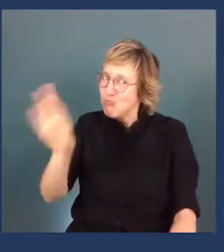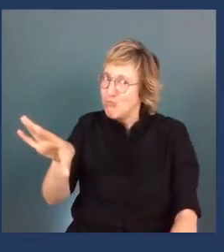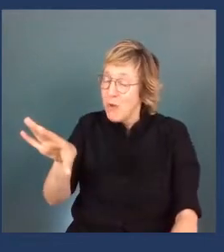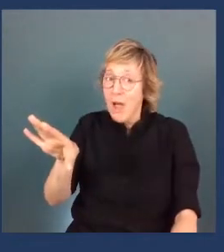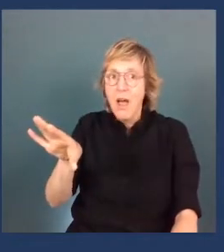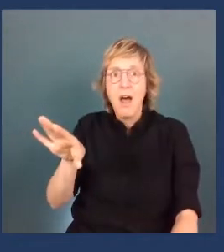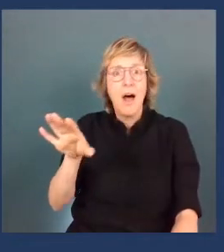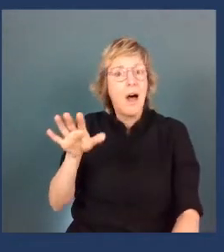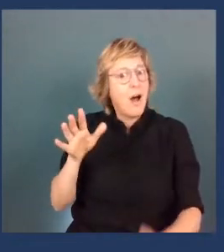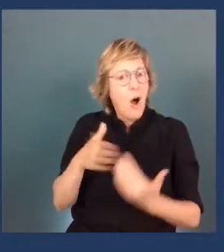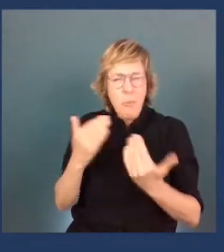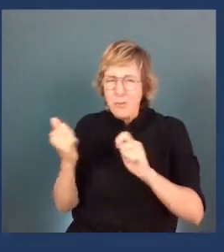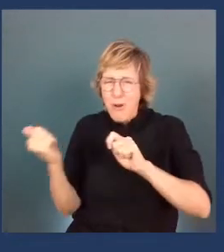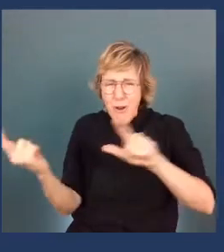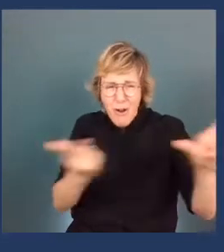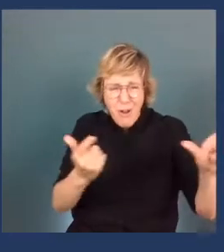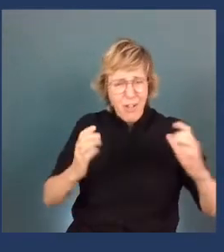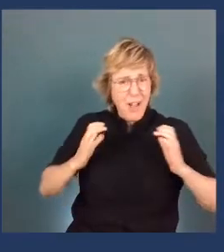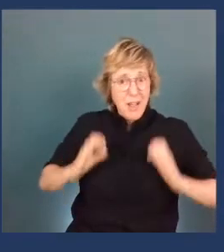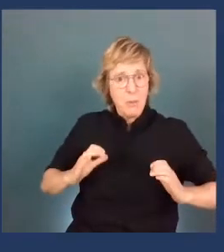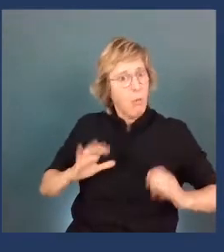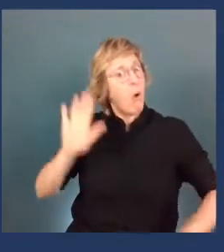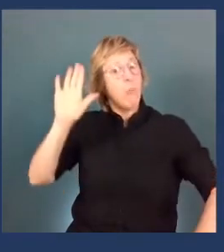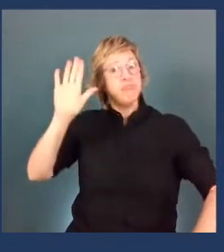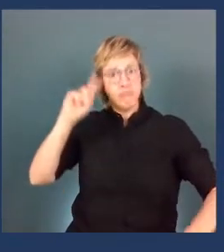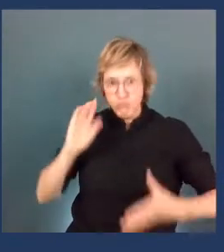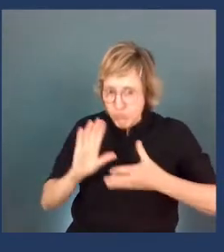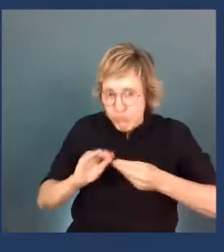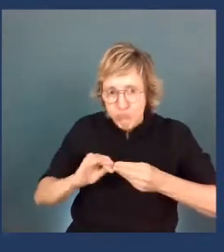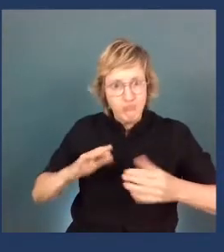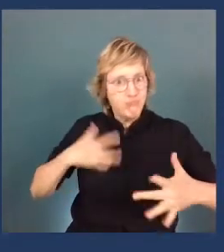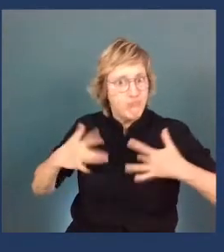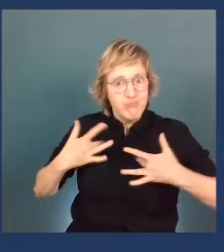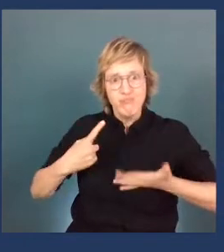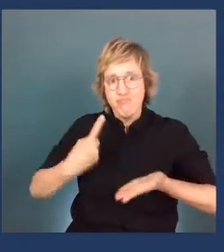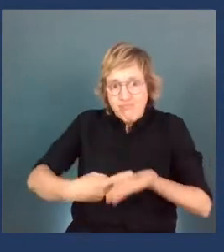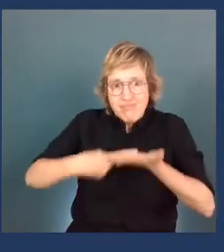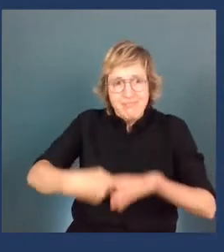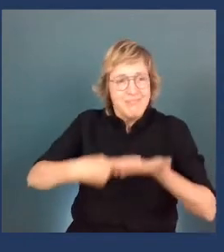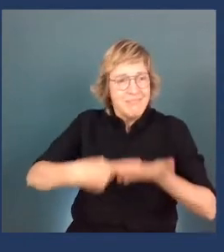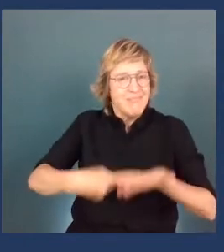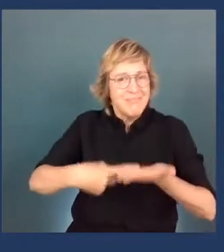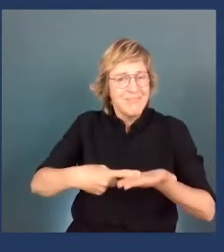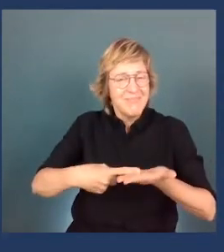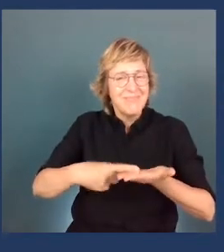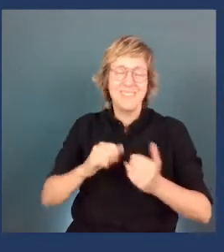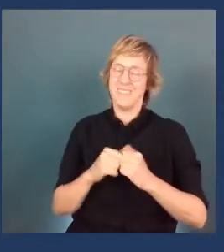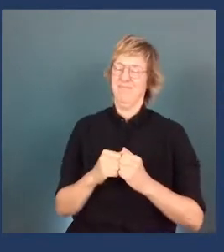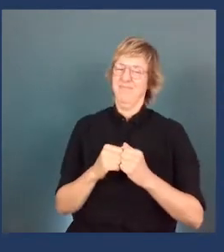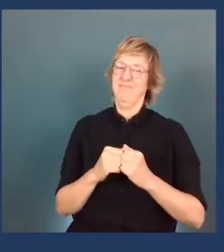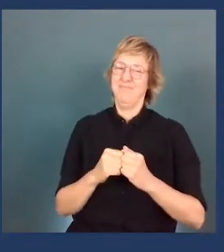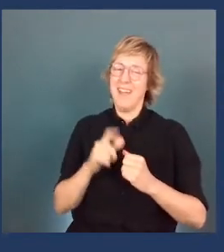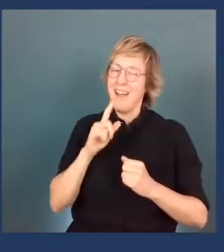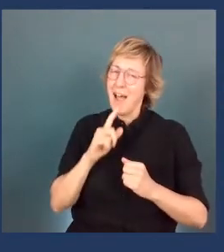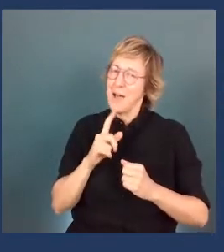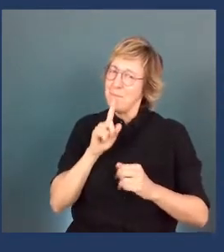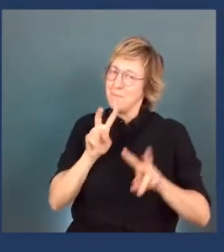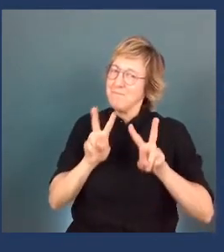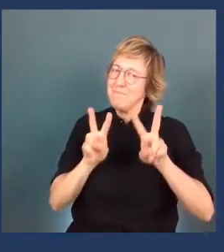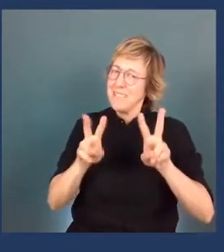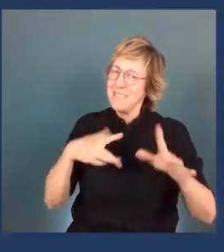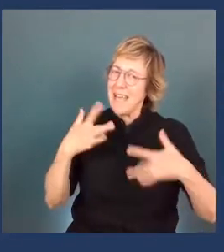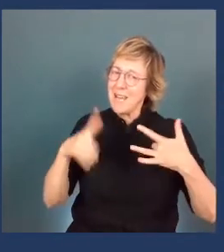universally, customers are very excited and enthusiastic about having this conversation. And I'm so excited about this